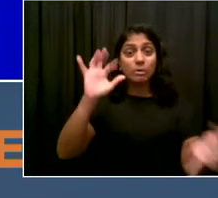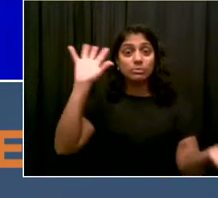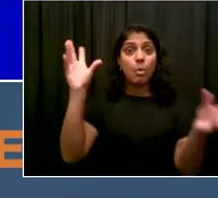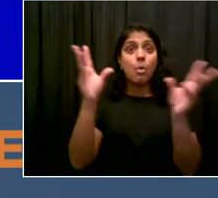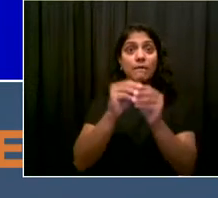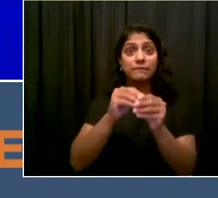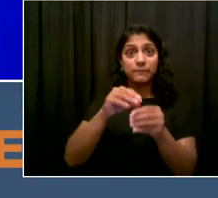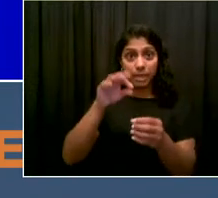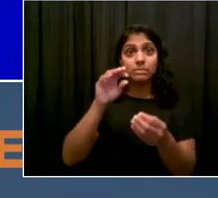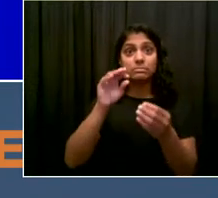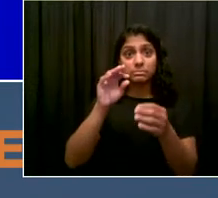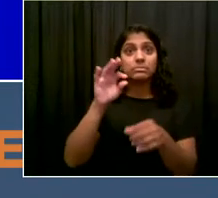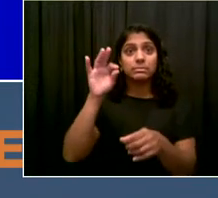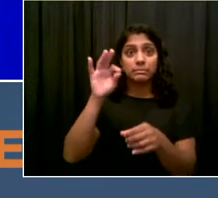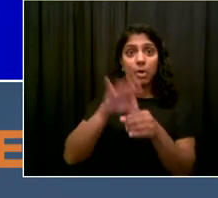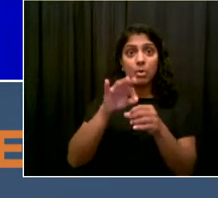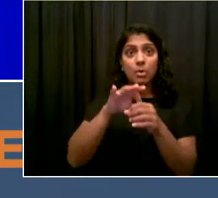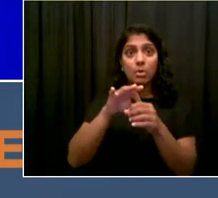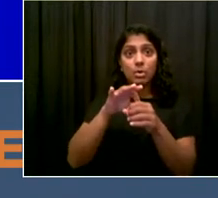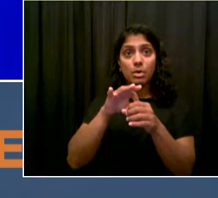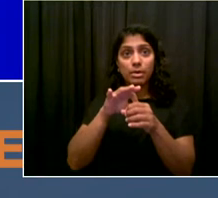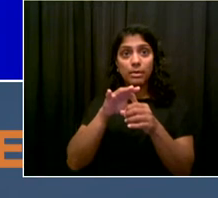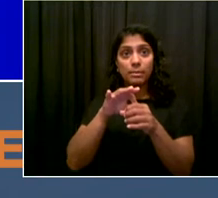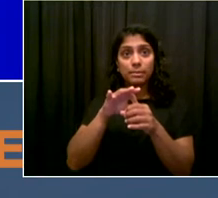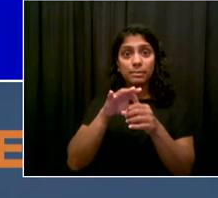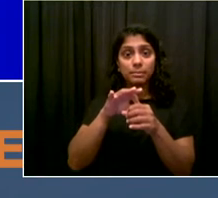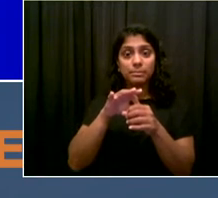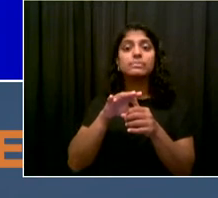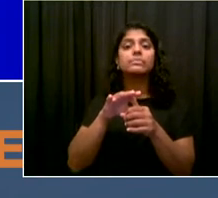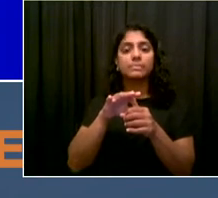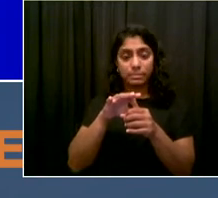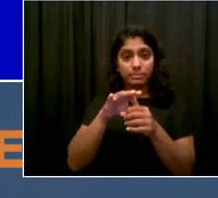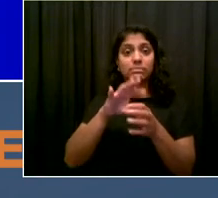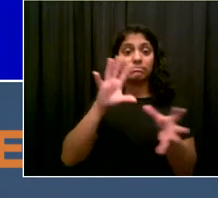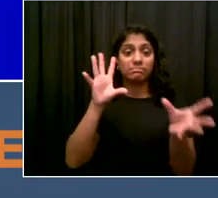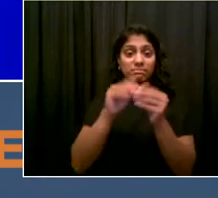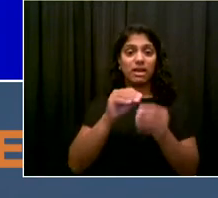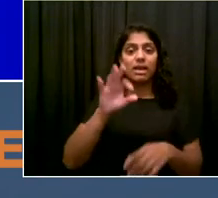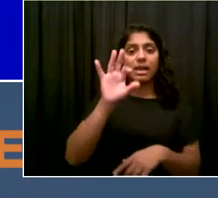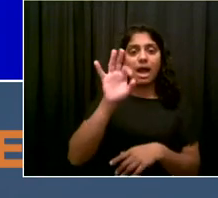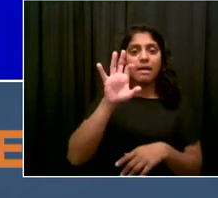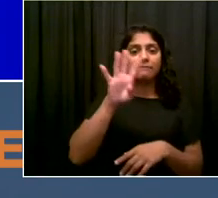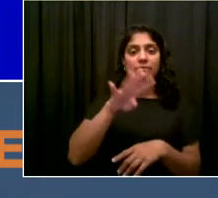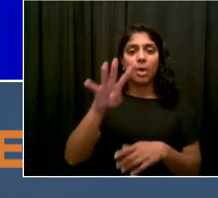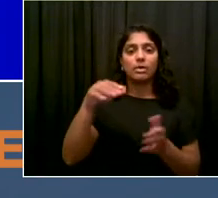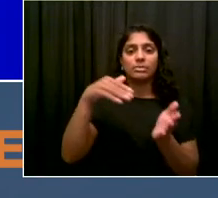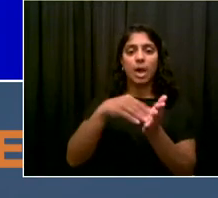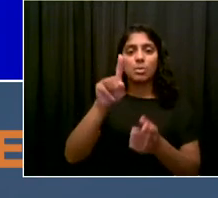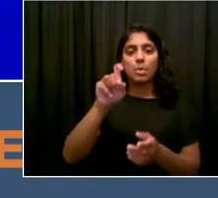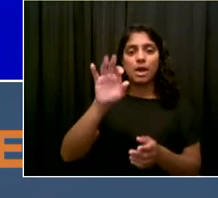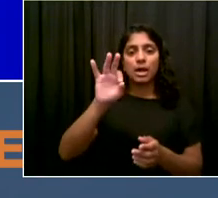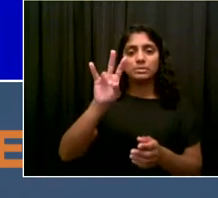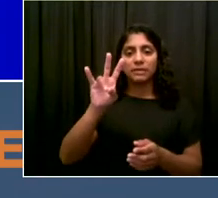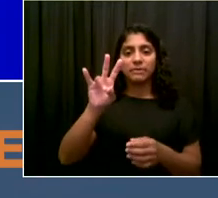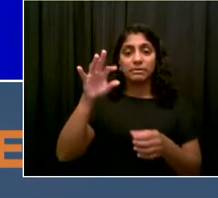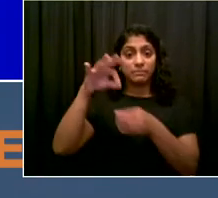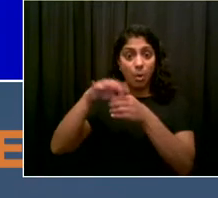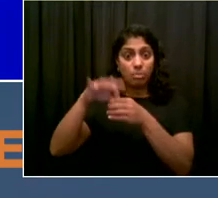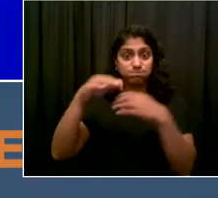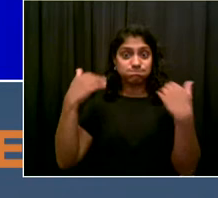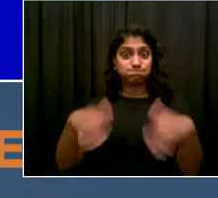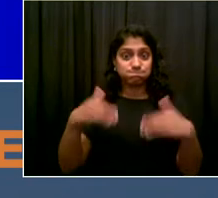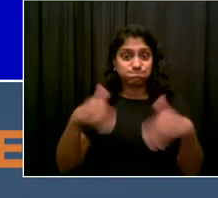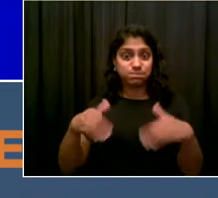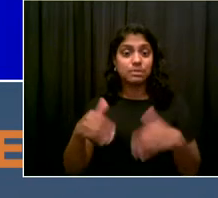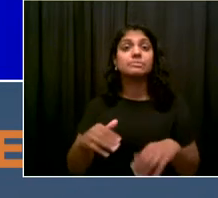That, again, especially against the backdrop of everything that happened in the course of last year and this year, that's encouraging. And the